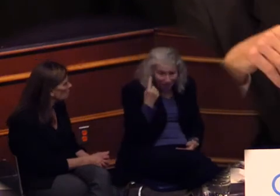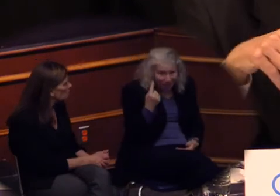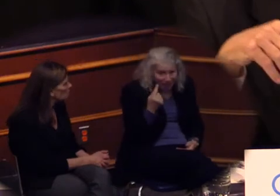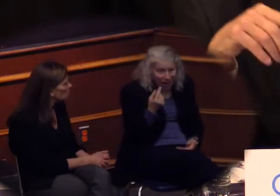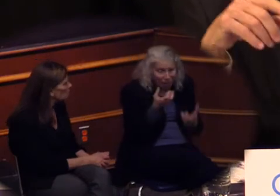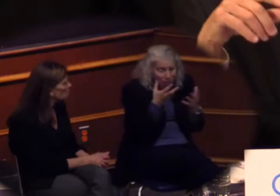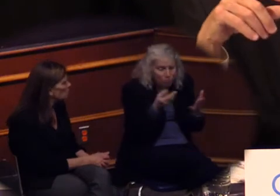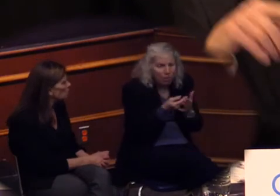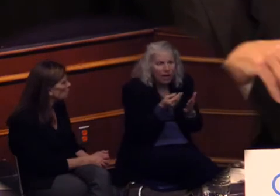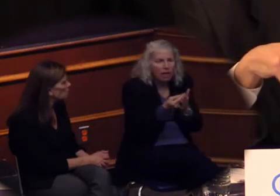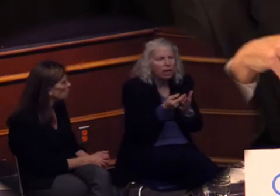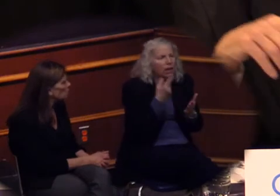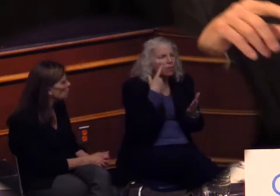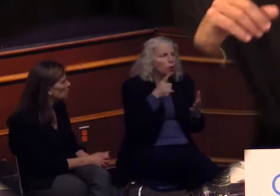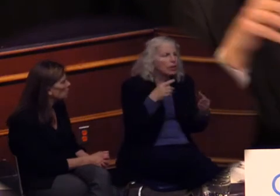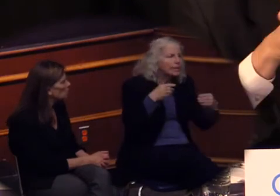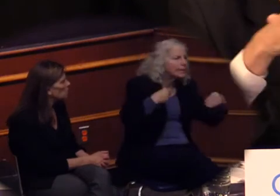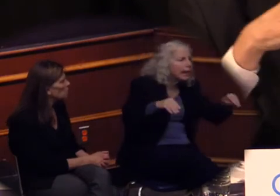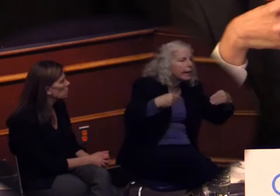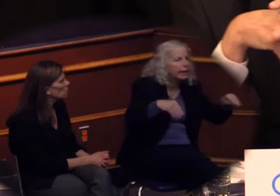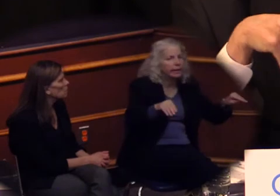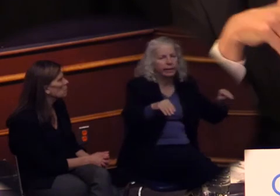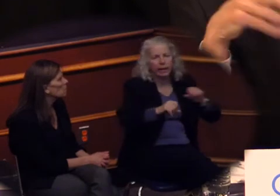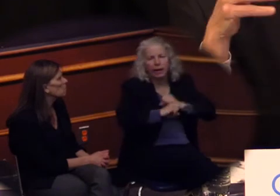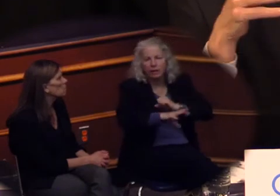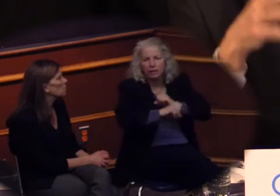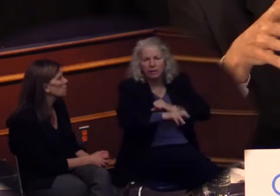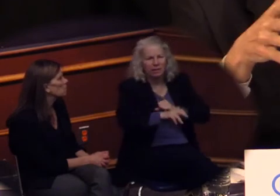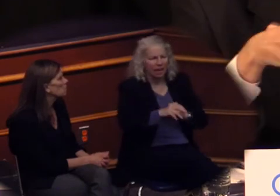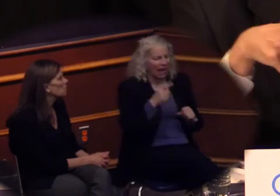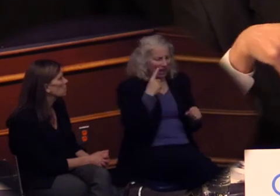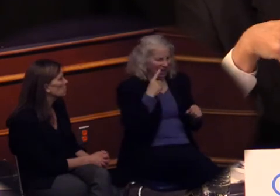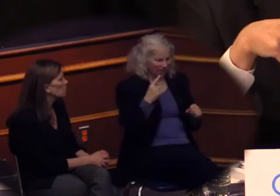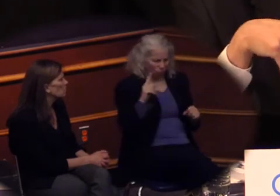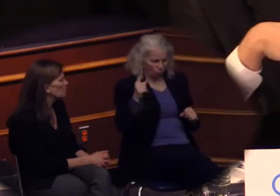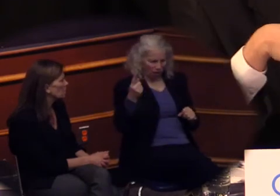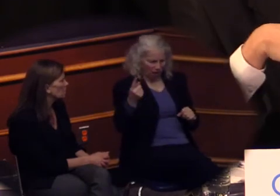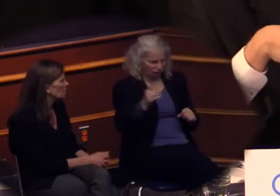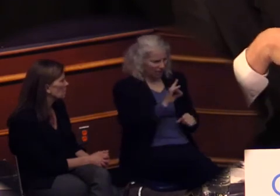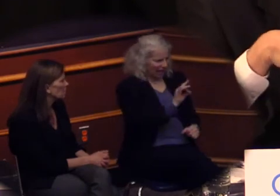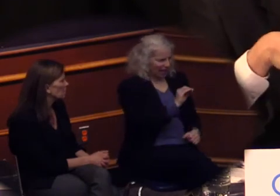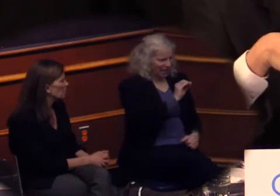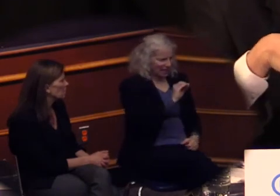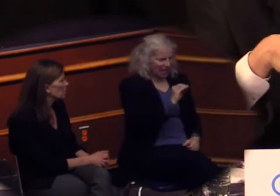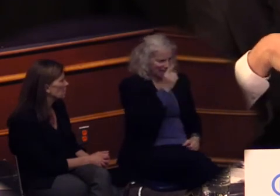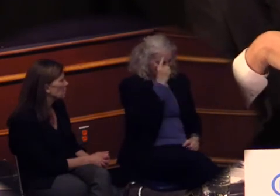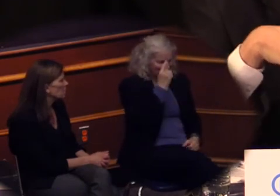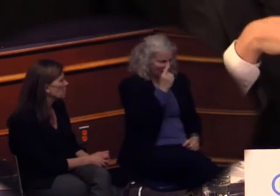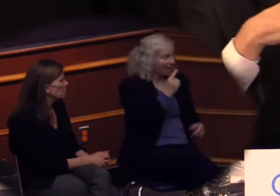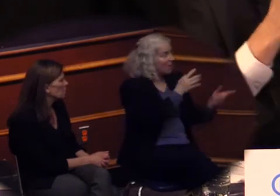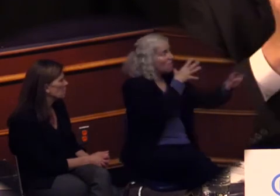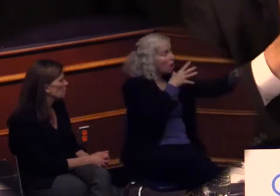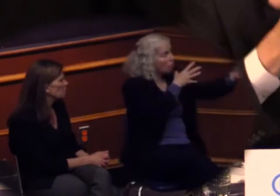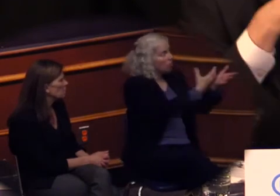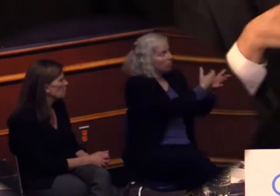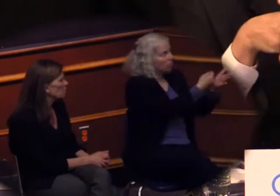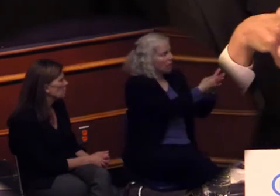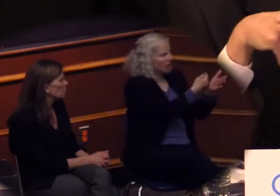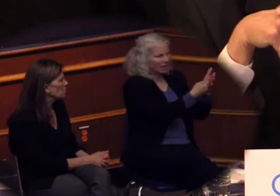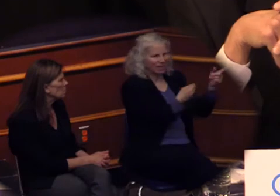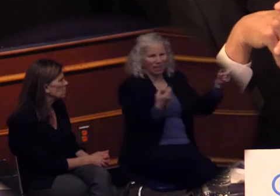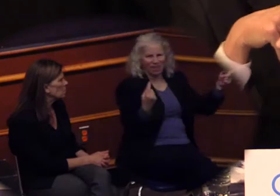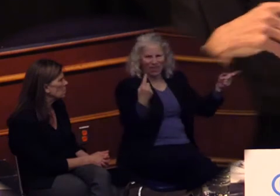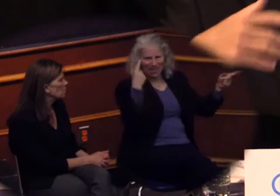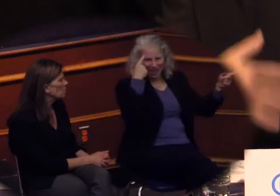retail and advertising. It's more than 80 cents on the dollar. In fact, I think the farmer actually only gets something like 11 cents.